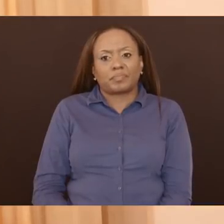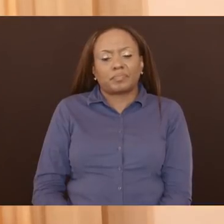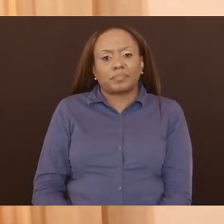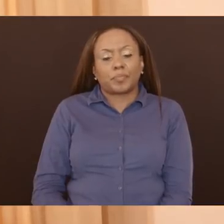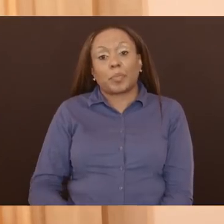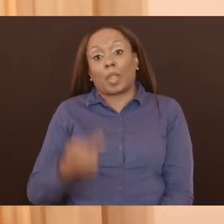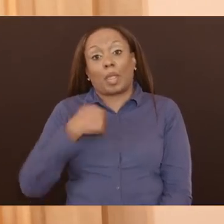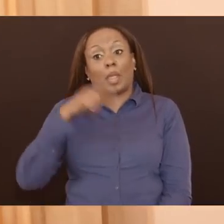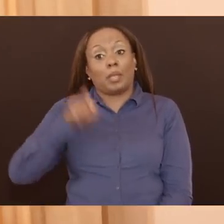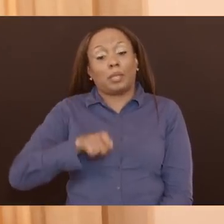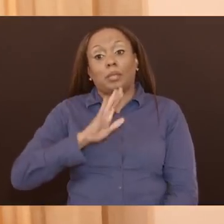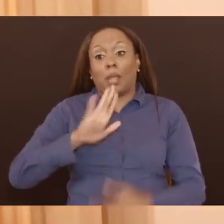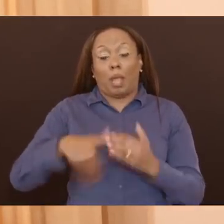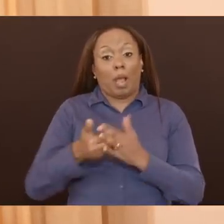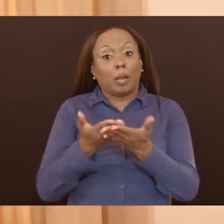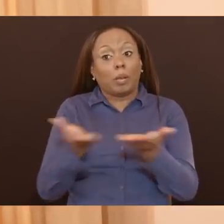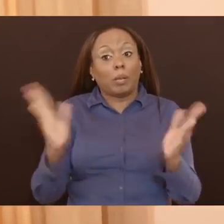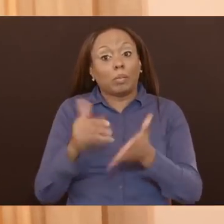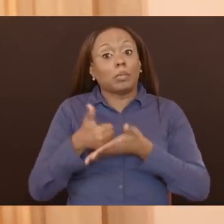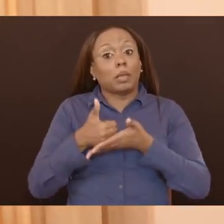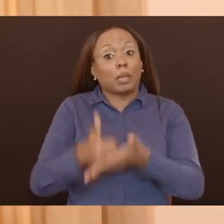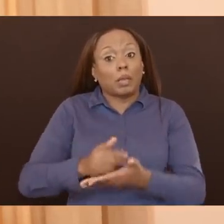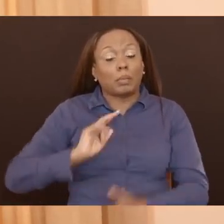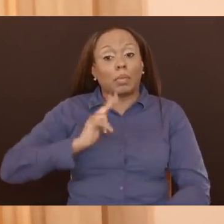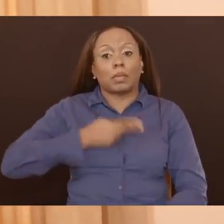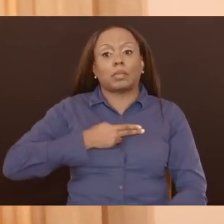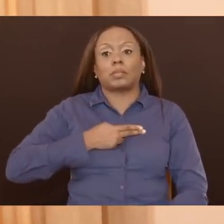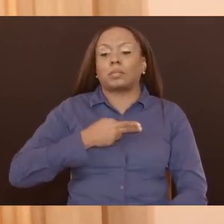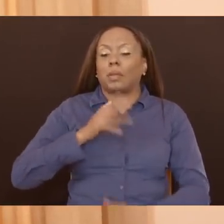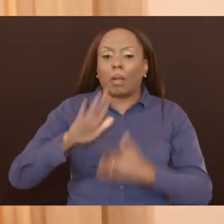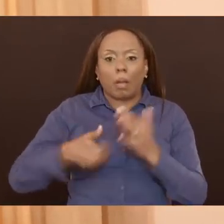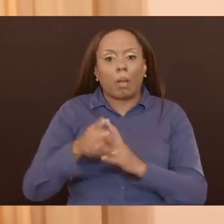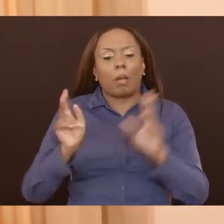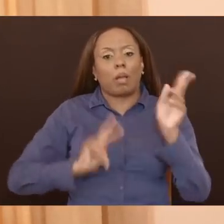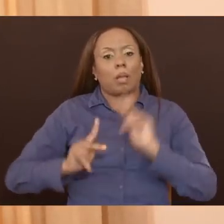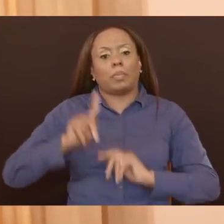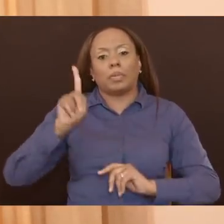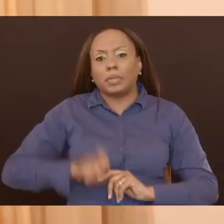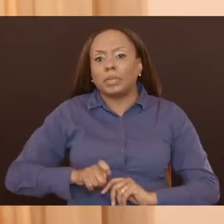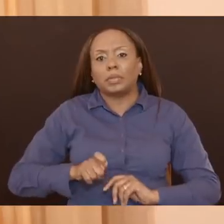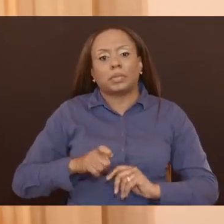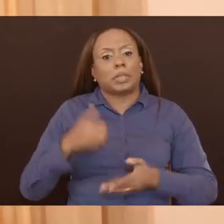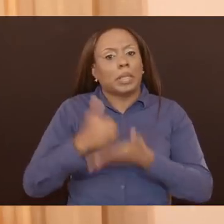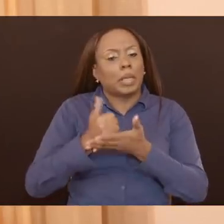to help the government, and I mean all of you, from the social partnership with whom I've just met,